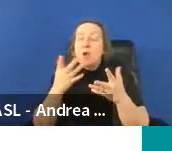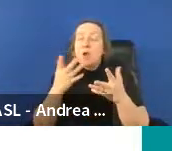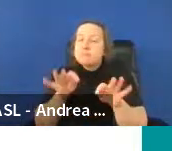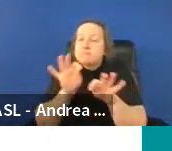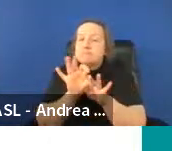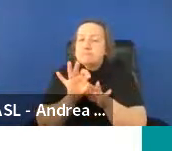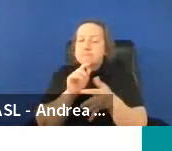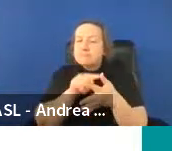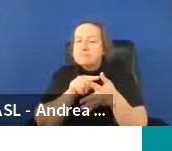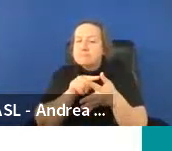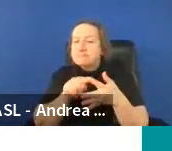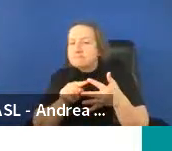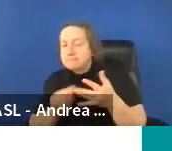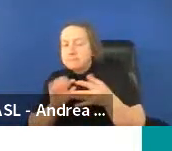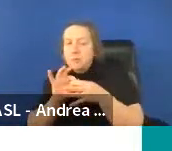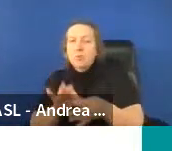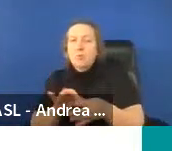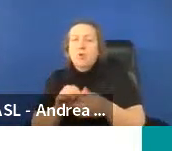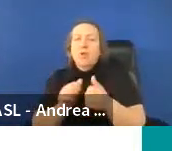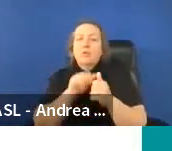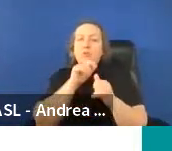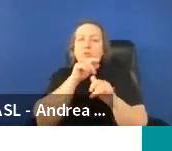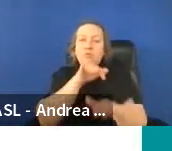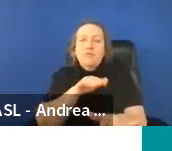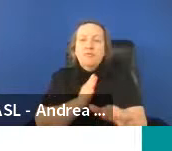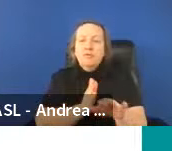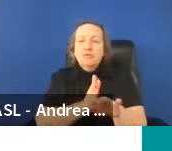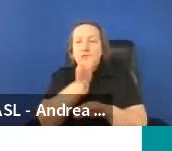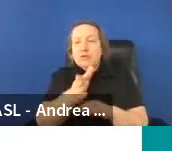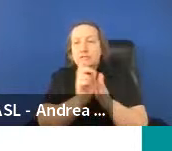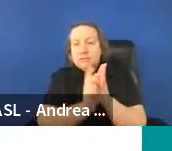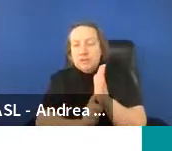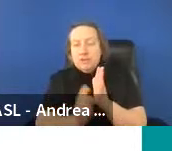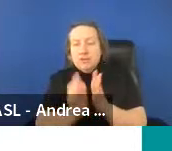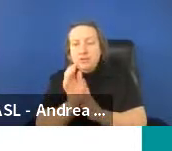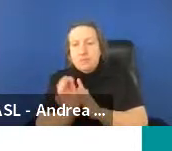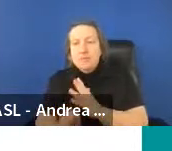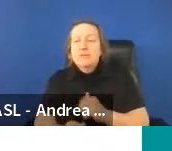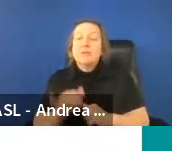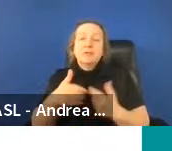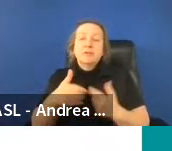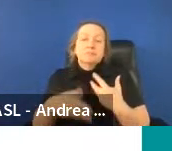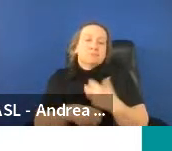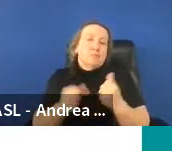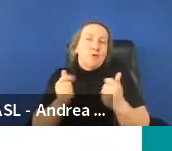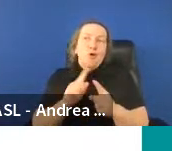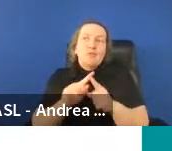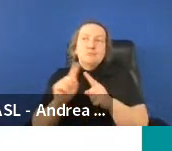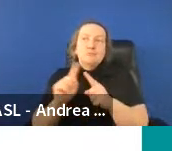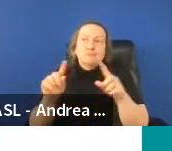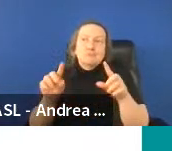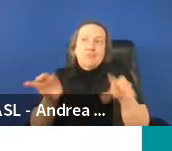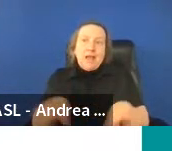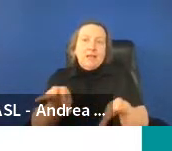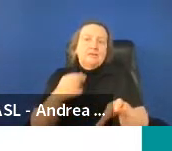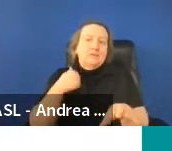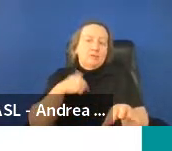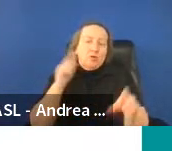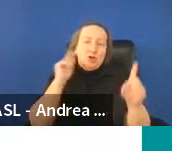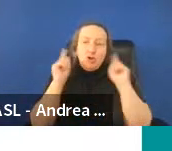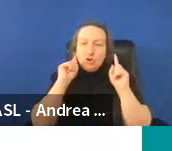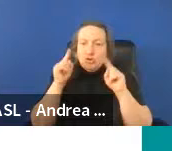related to the river crossing design options. And these are a summary of all of the engagement activities, what we heard in